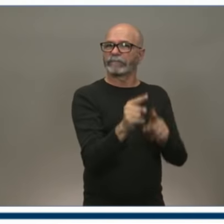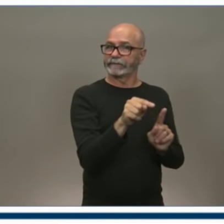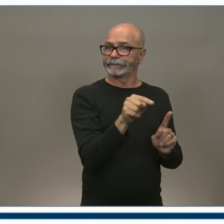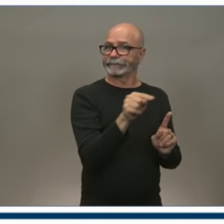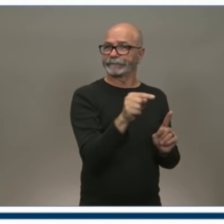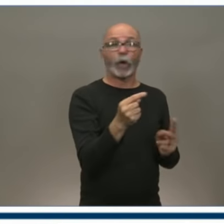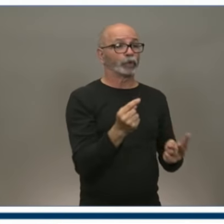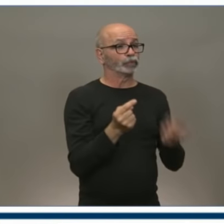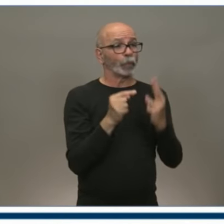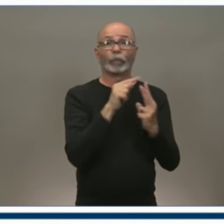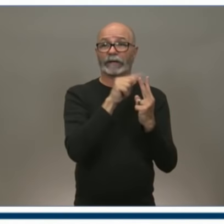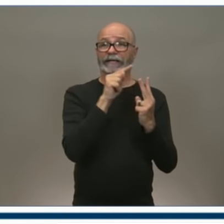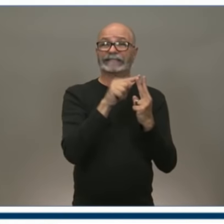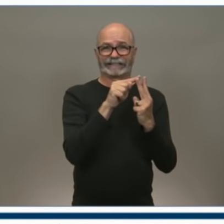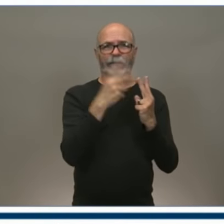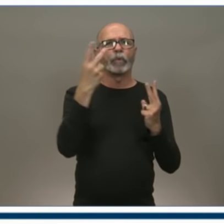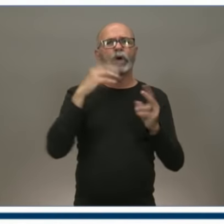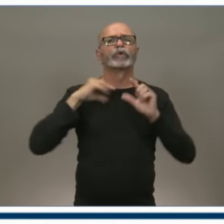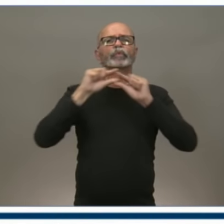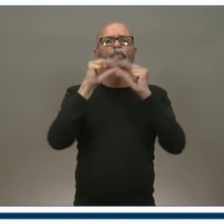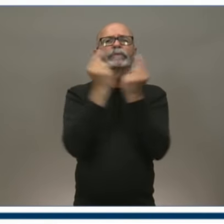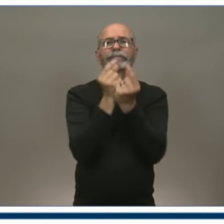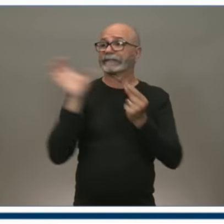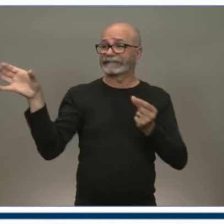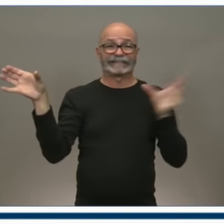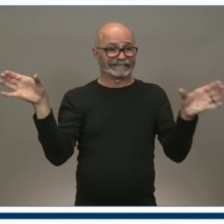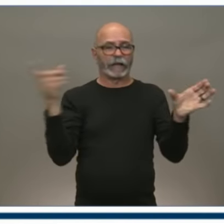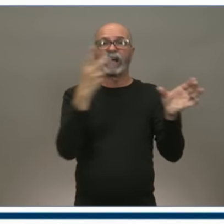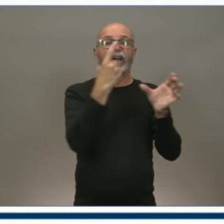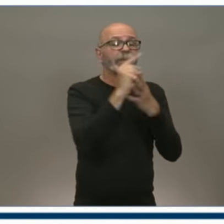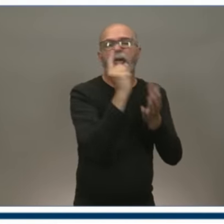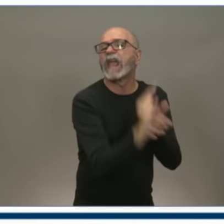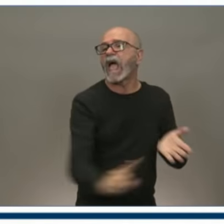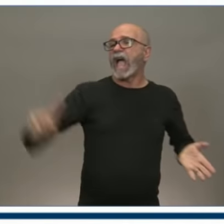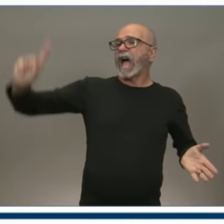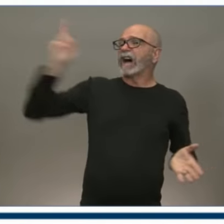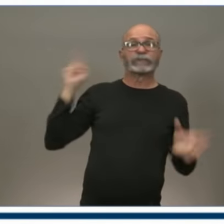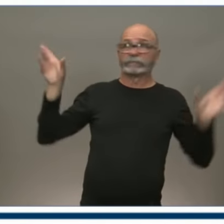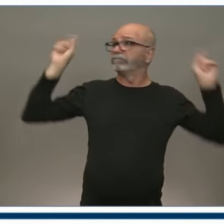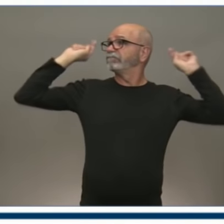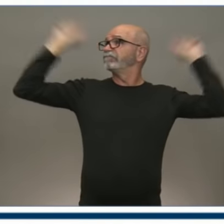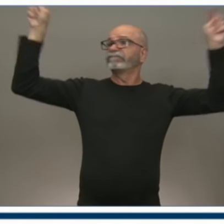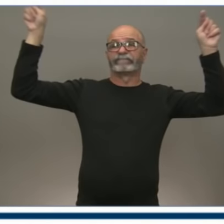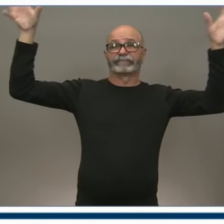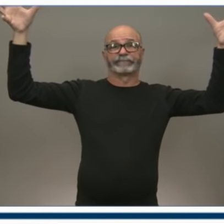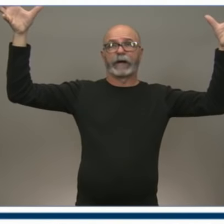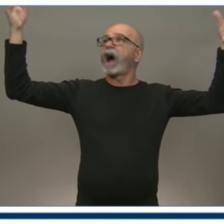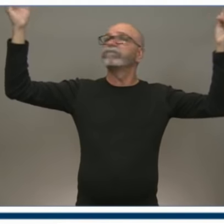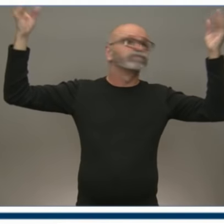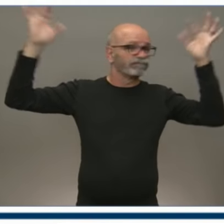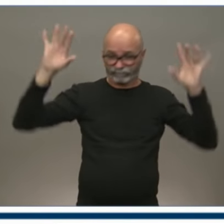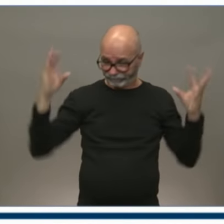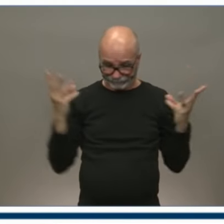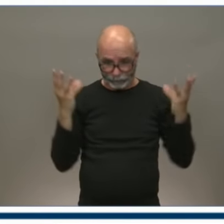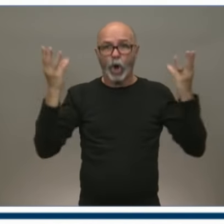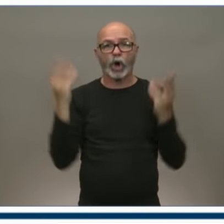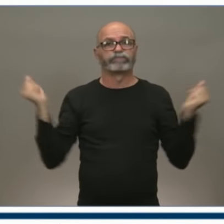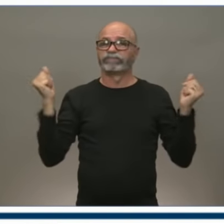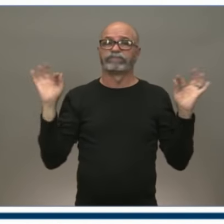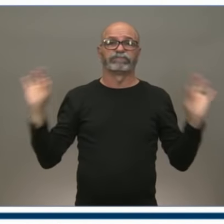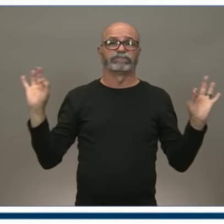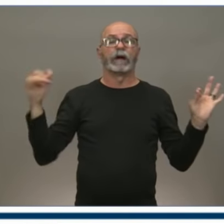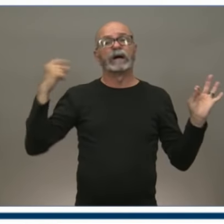clusters that we talked about a week ago Monday, they've all been kind of wrapped up. So it's really the group of cases together in Clayton Park where I